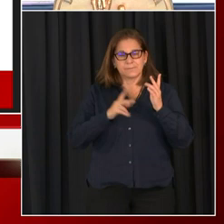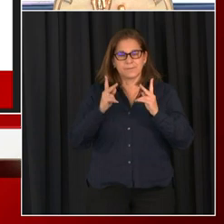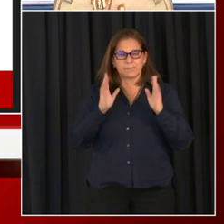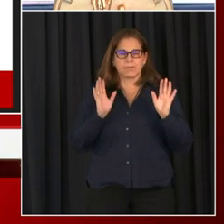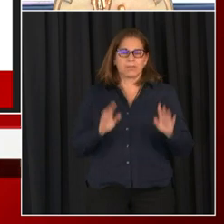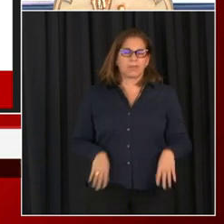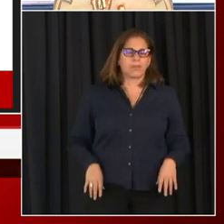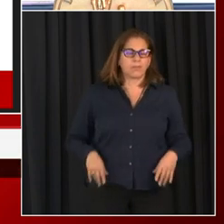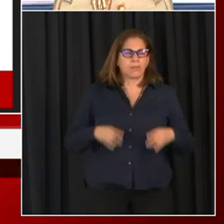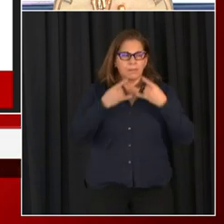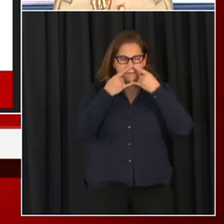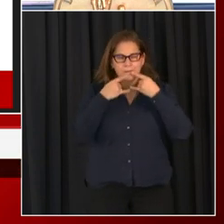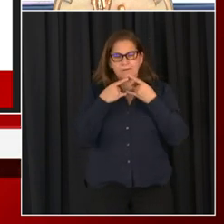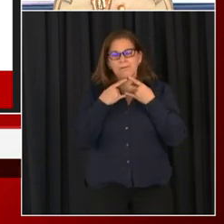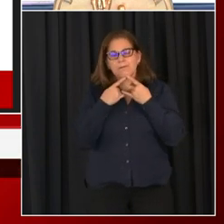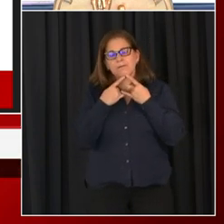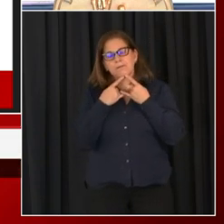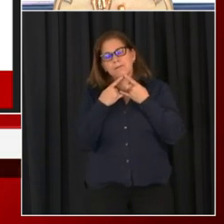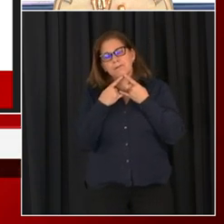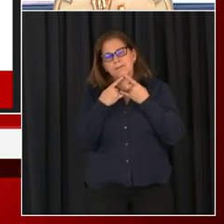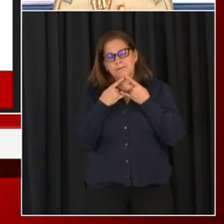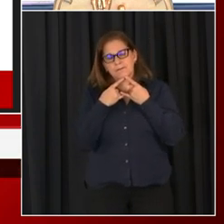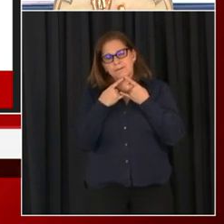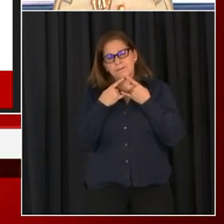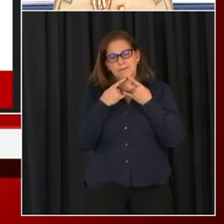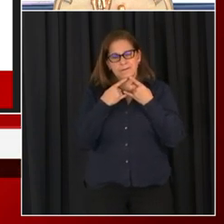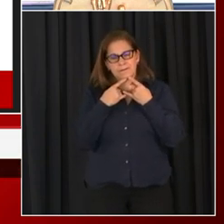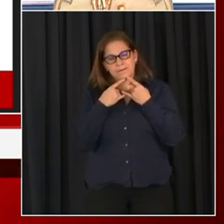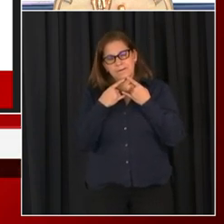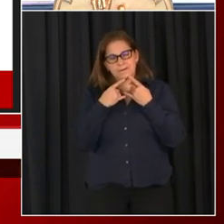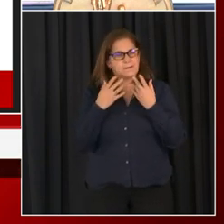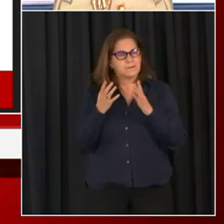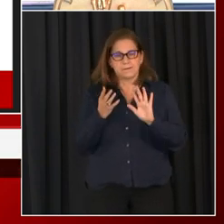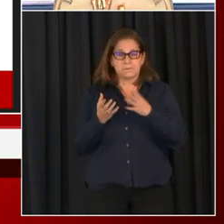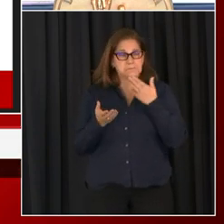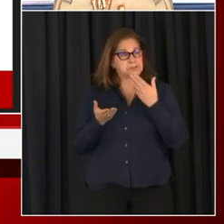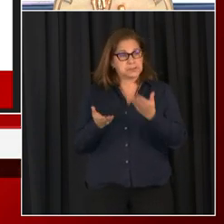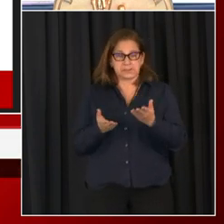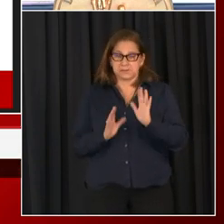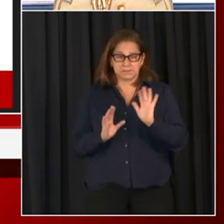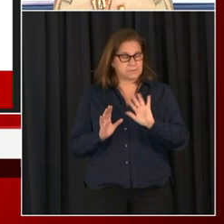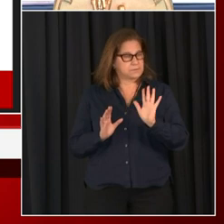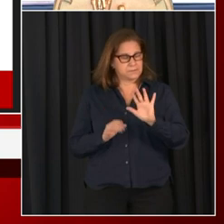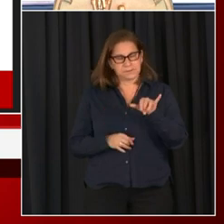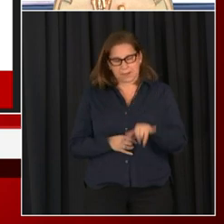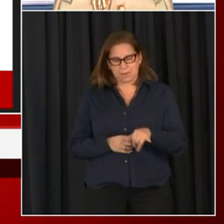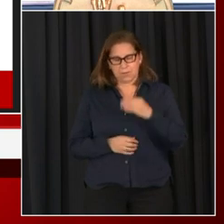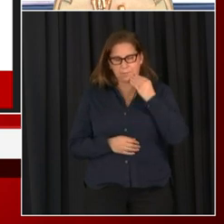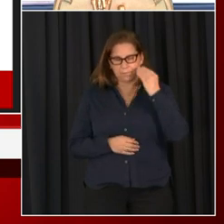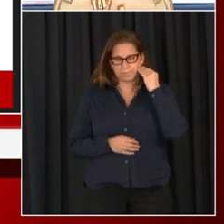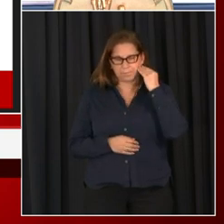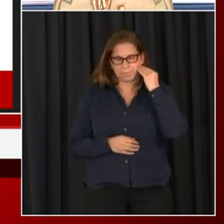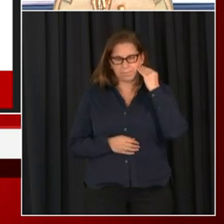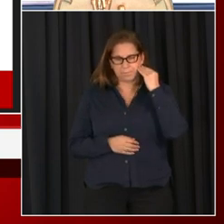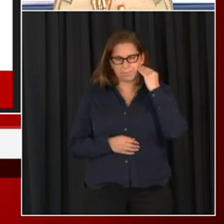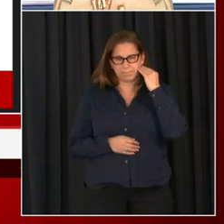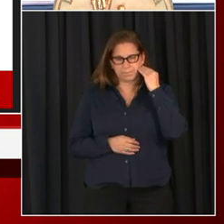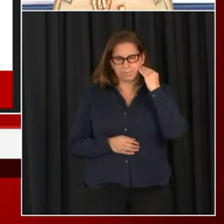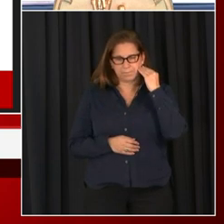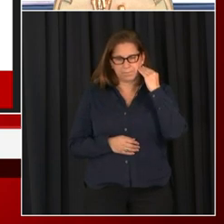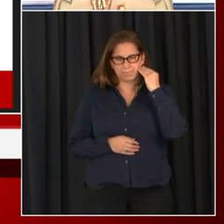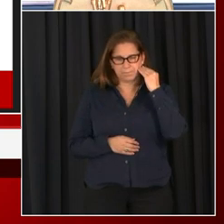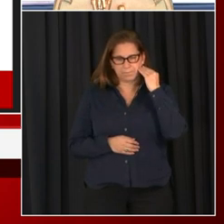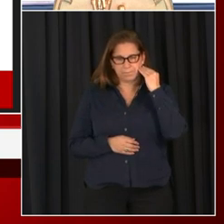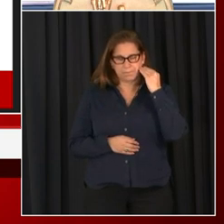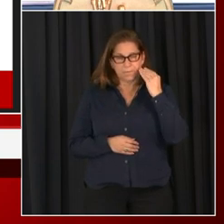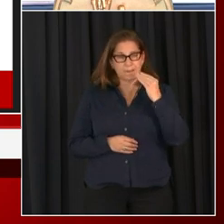and you know your level of exposure, so keep that in mind when accepting invitations. Don't